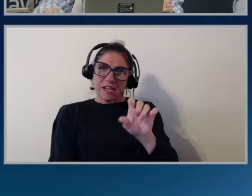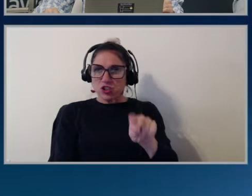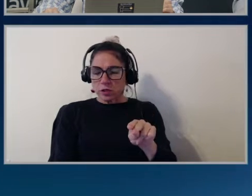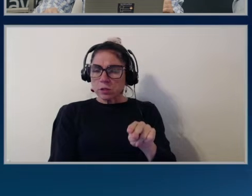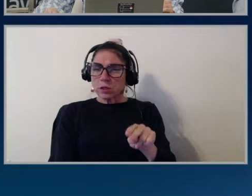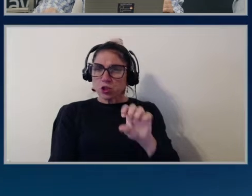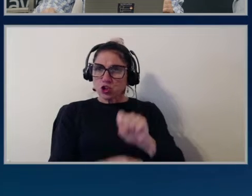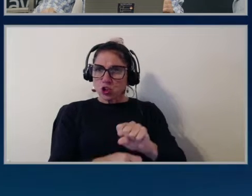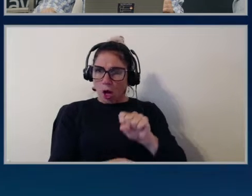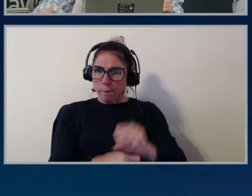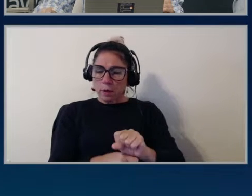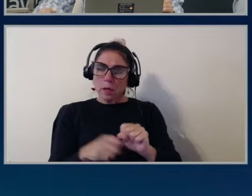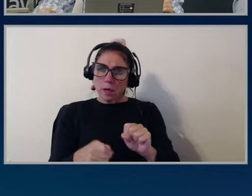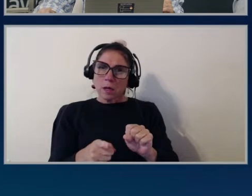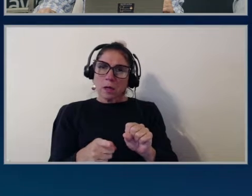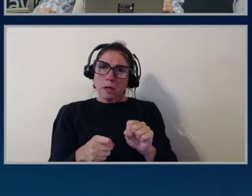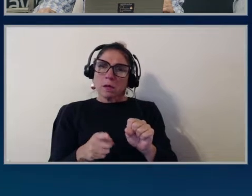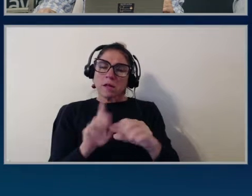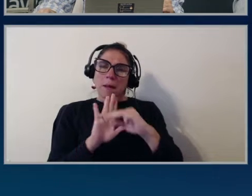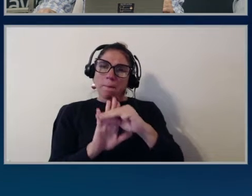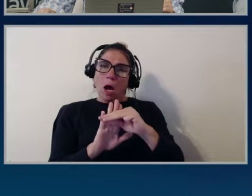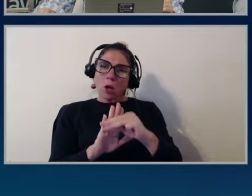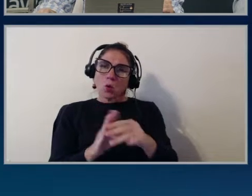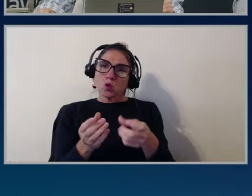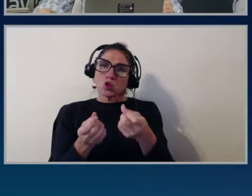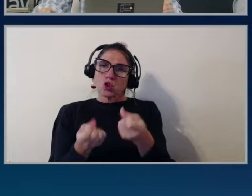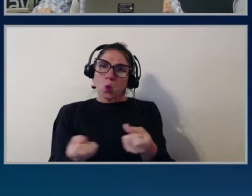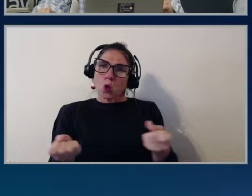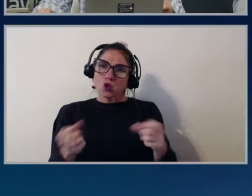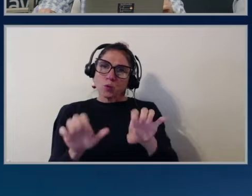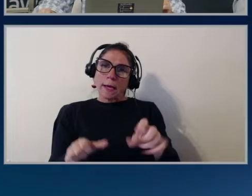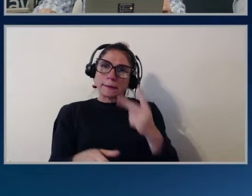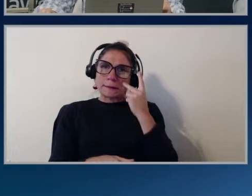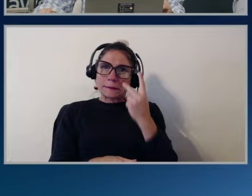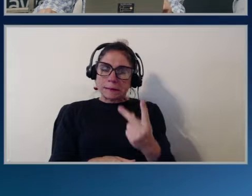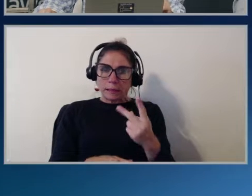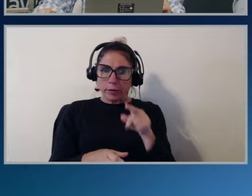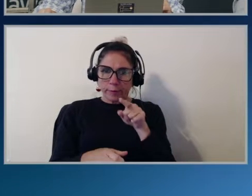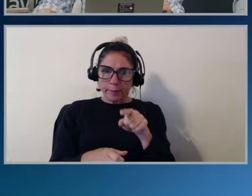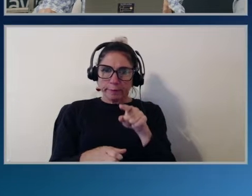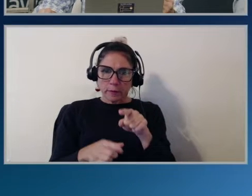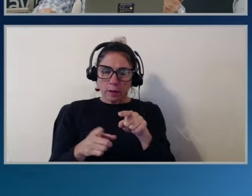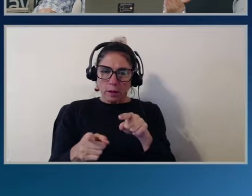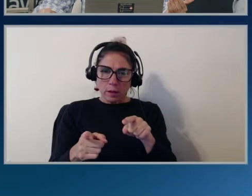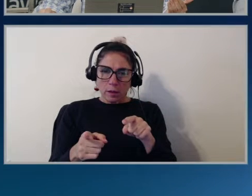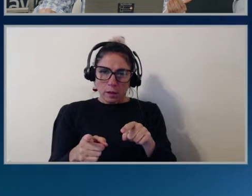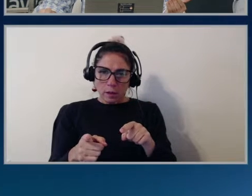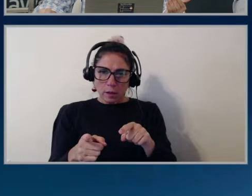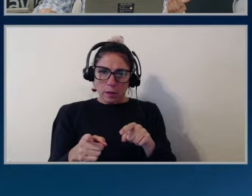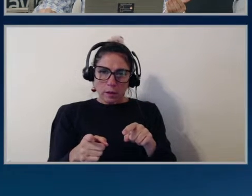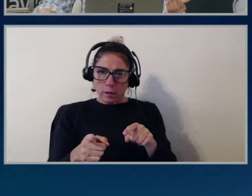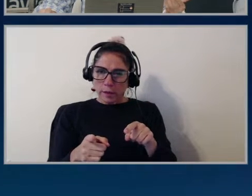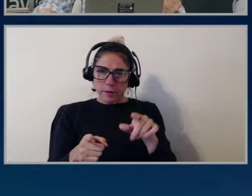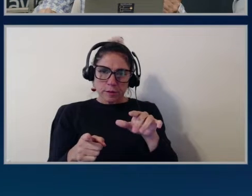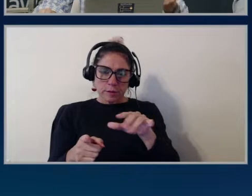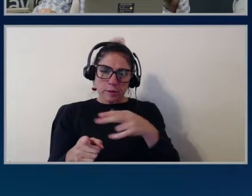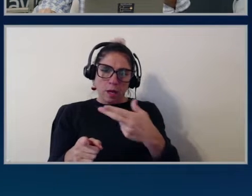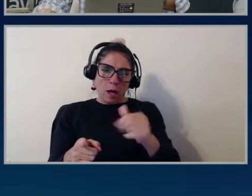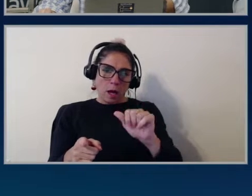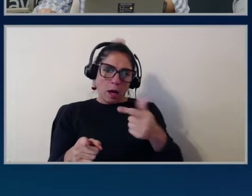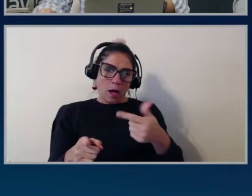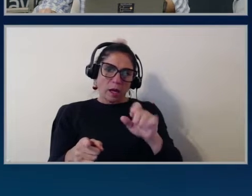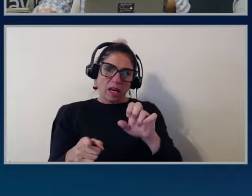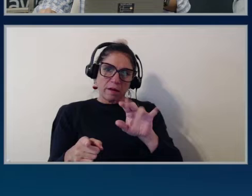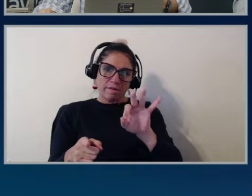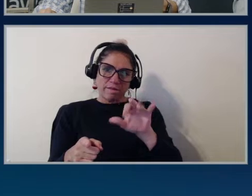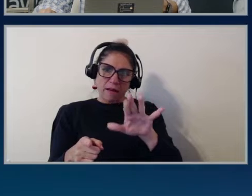model source, as you can see, is the Hugging Face Tiny Llama model. Okay. So we'll basically